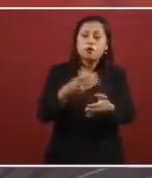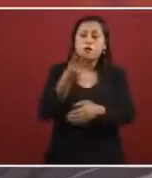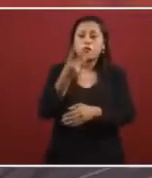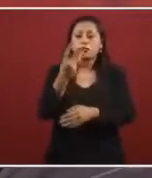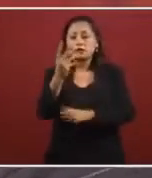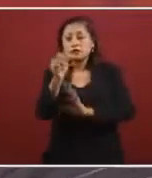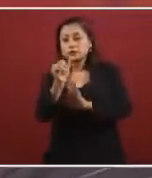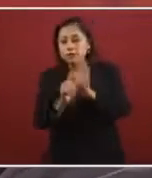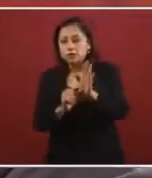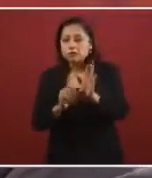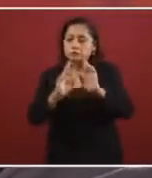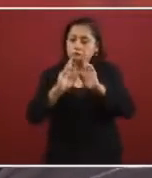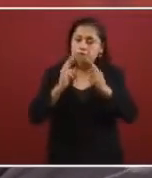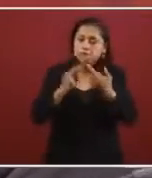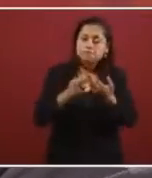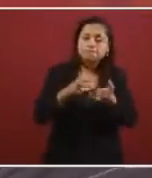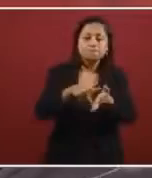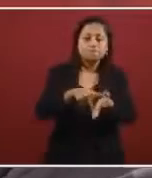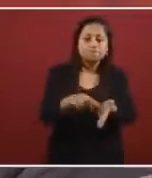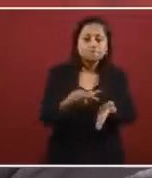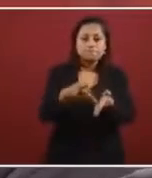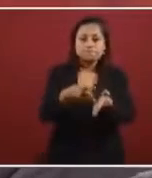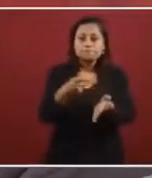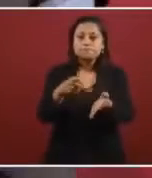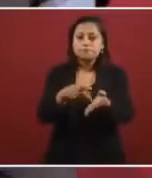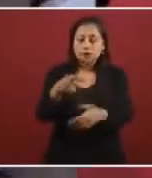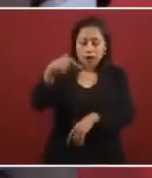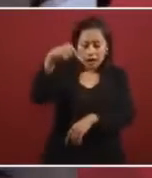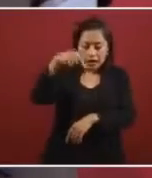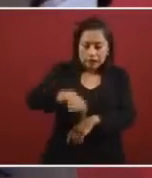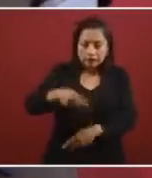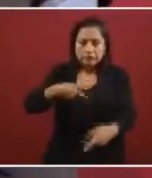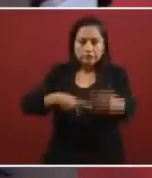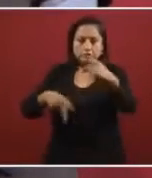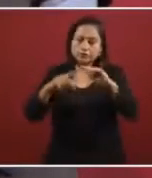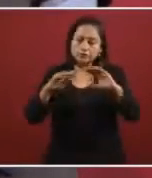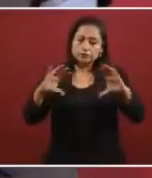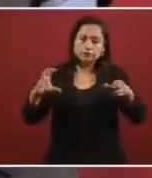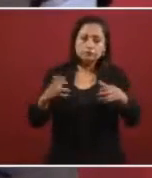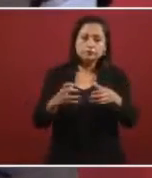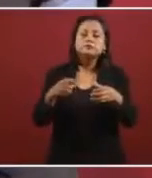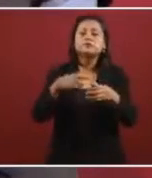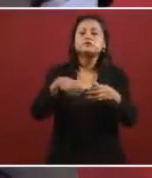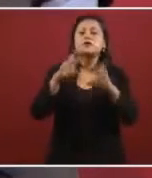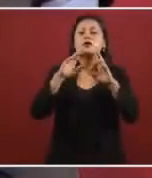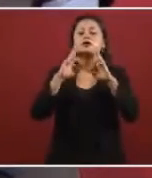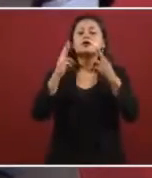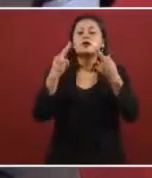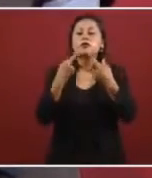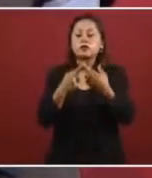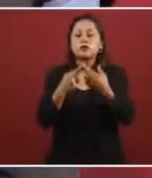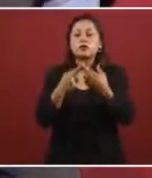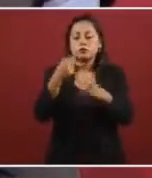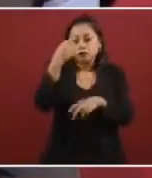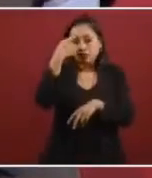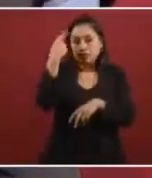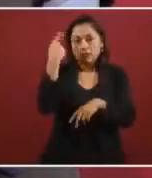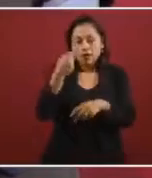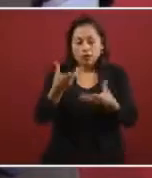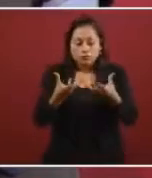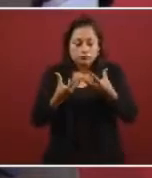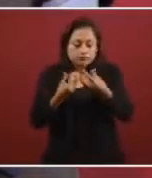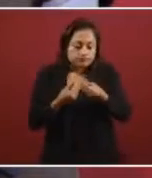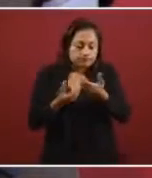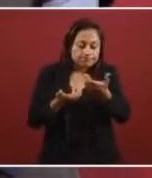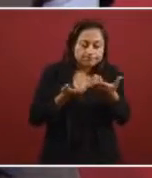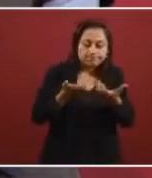to 3 months, voy a tener reunión I'm aquí going to have a meeting con here ellos with them para evaluar, in order to para estar evaluate, evaluando. to be